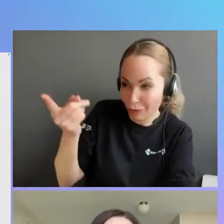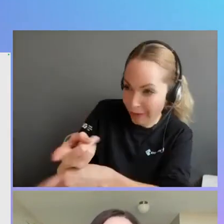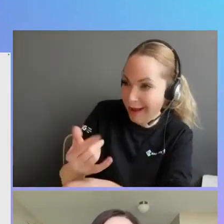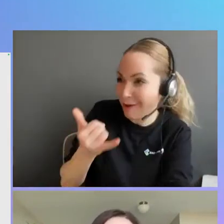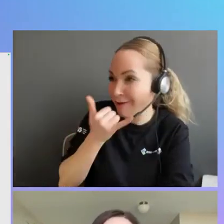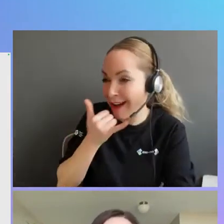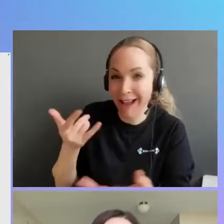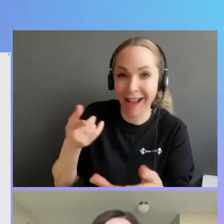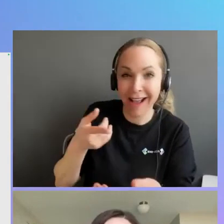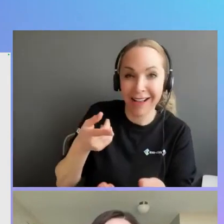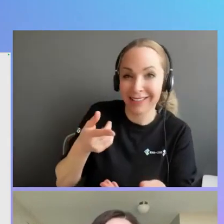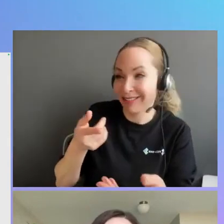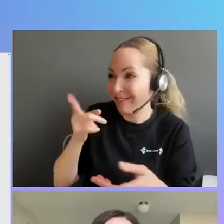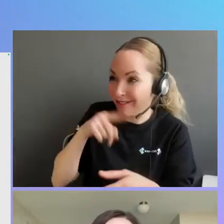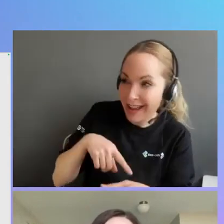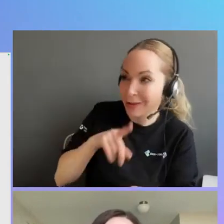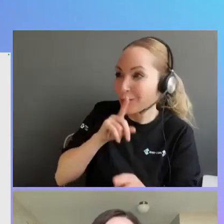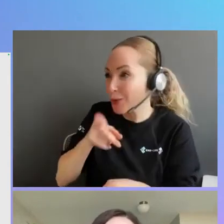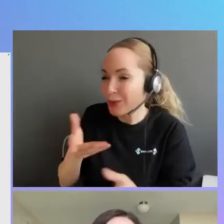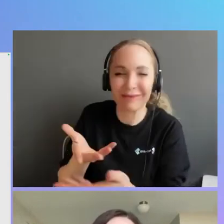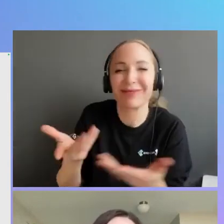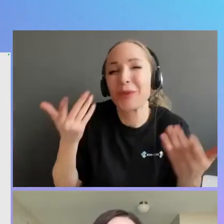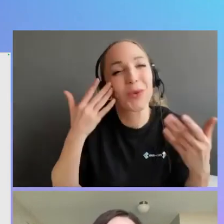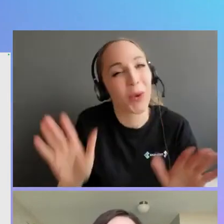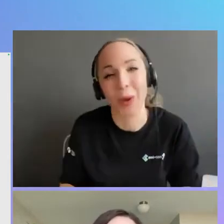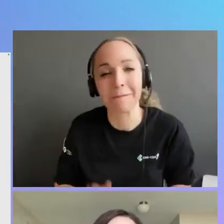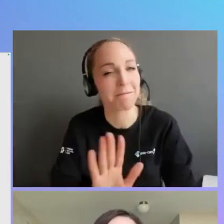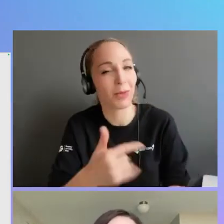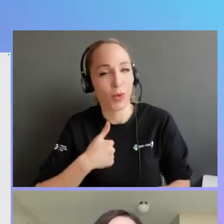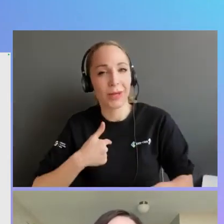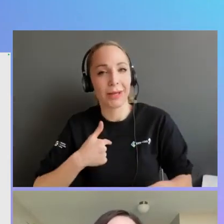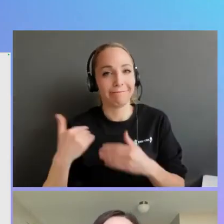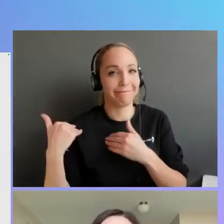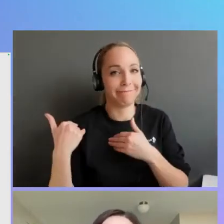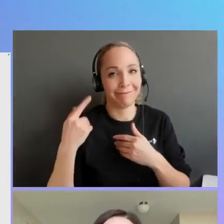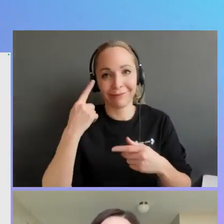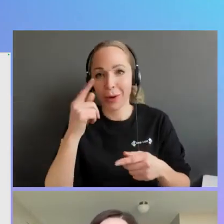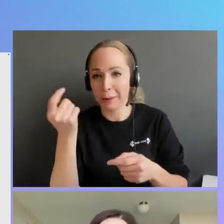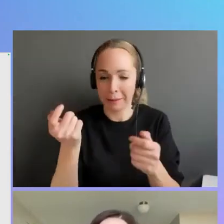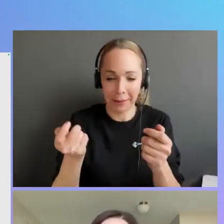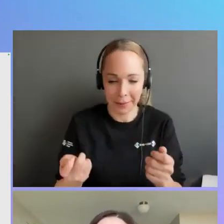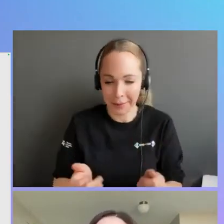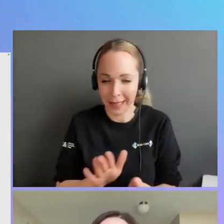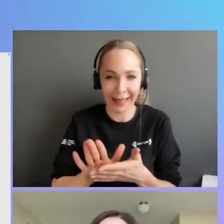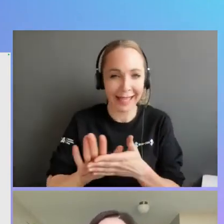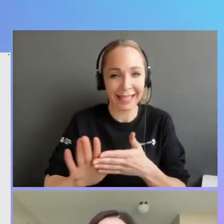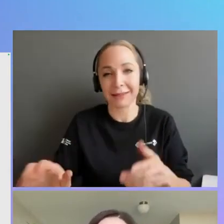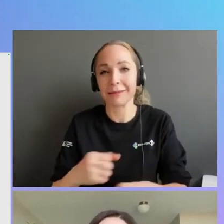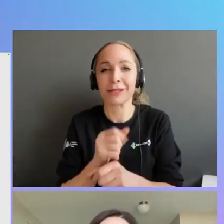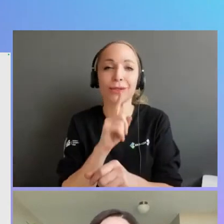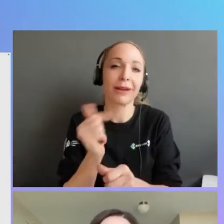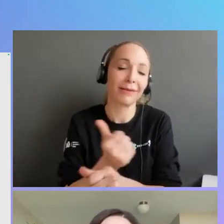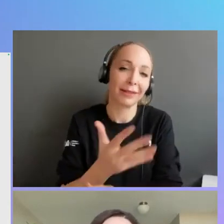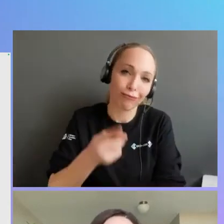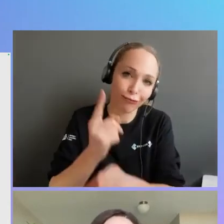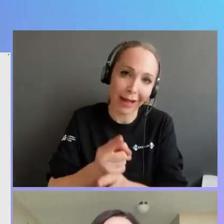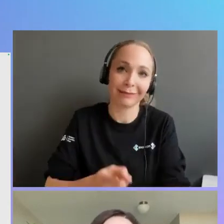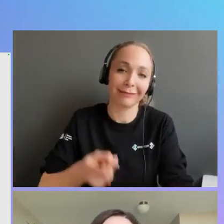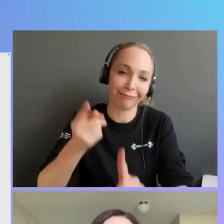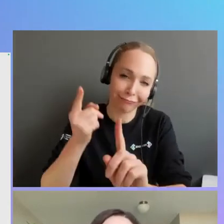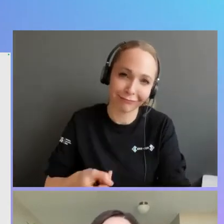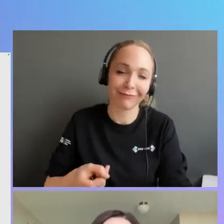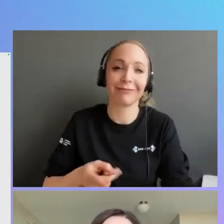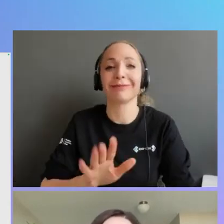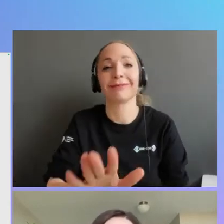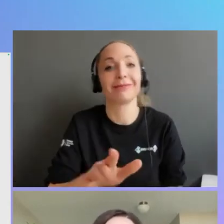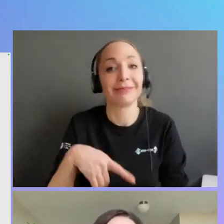you and we give you results where there's no false positives included. And then lastly, as I showed in one example with that color vision or the